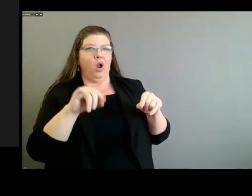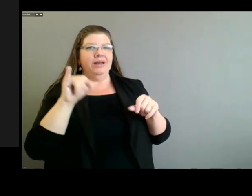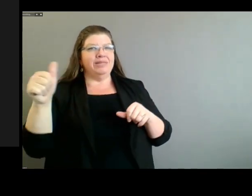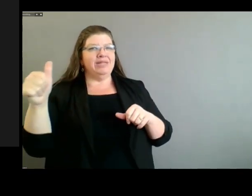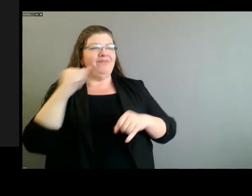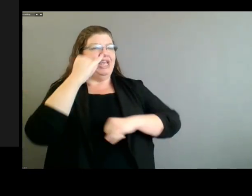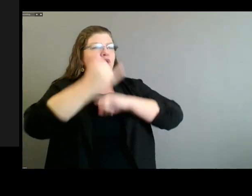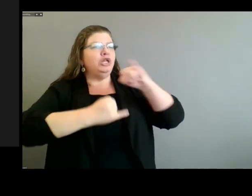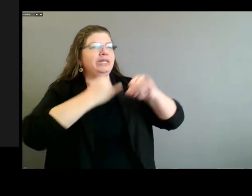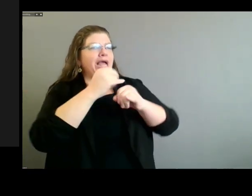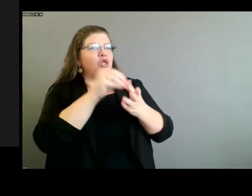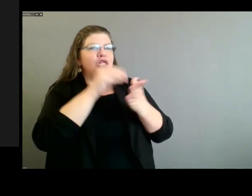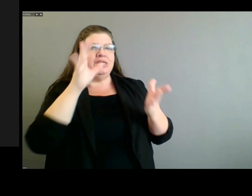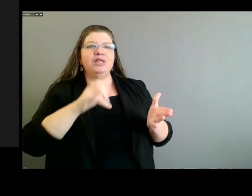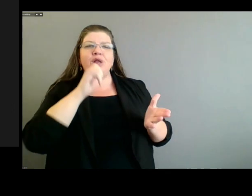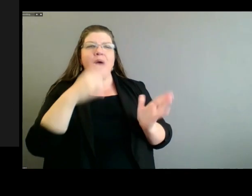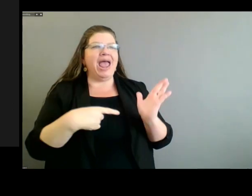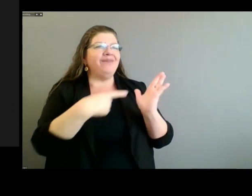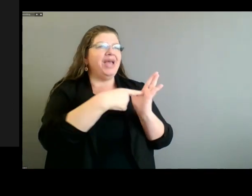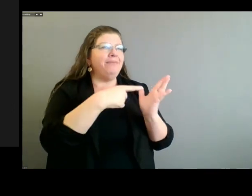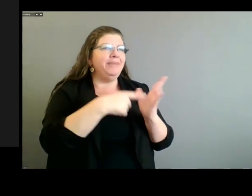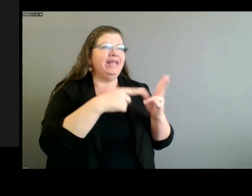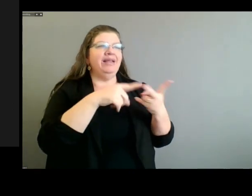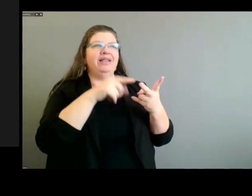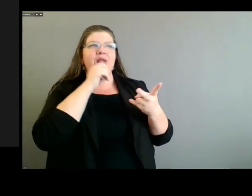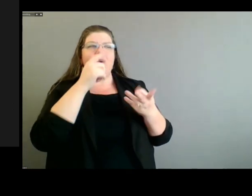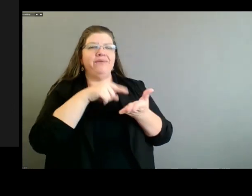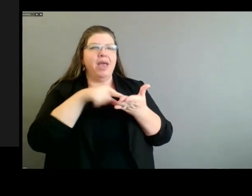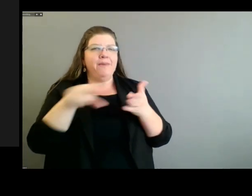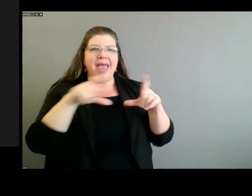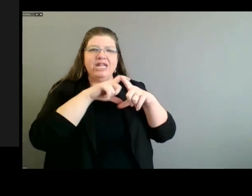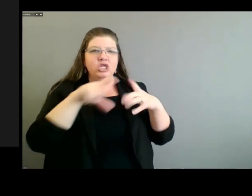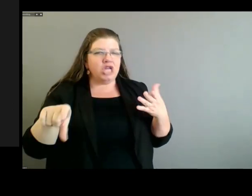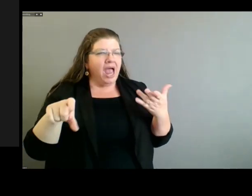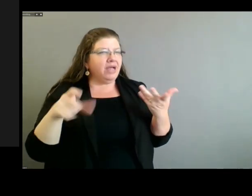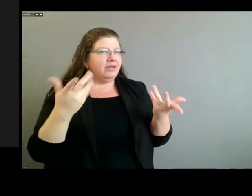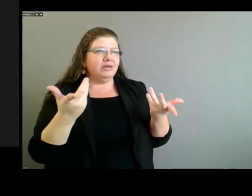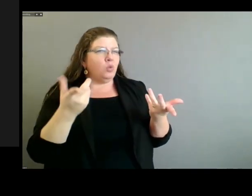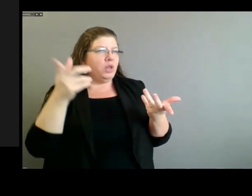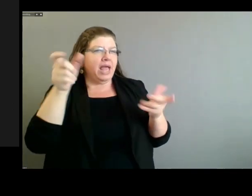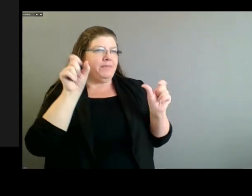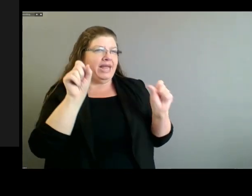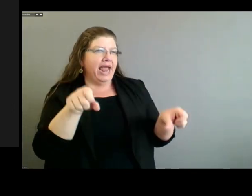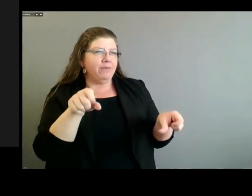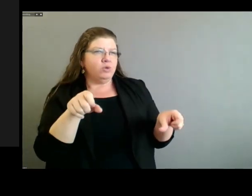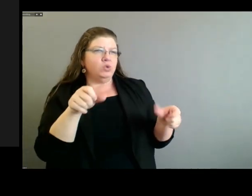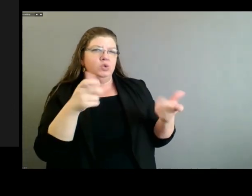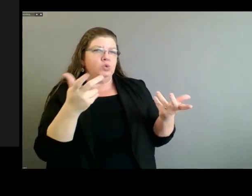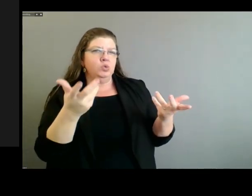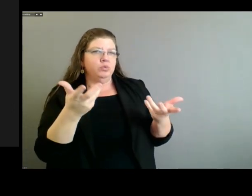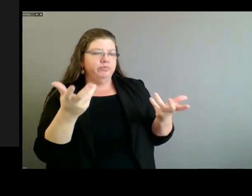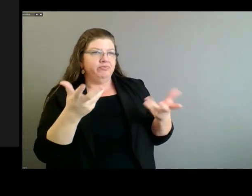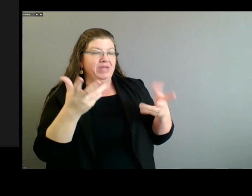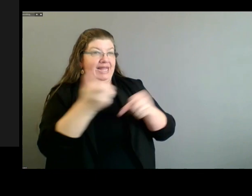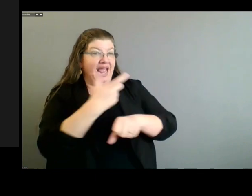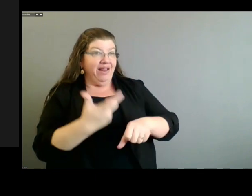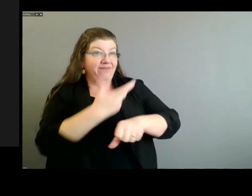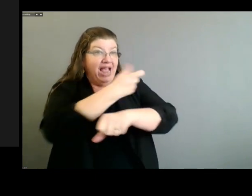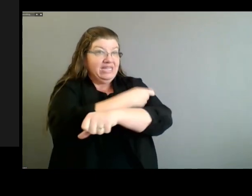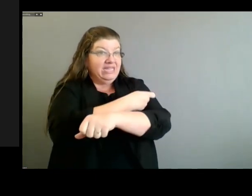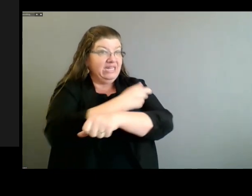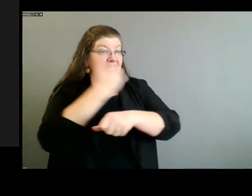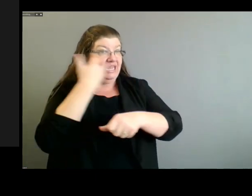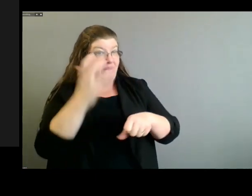student, so they don't have a utility bill, they don't have a paycheck stub. Will they be able to get vaccinated if they